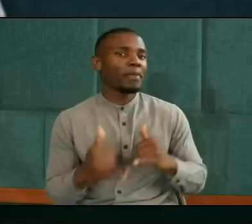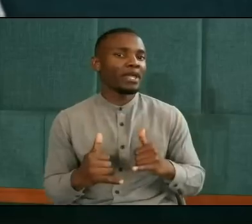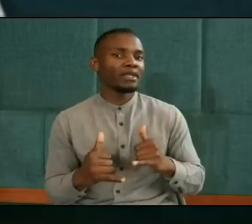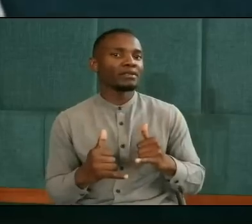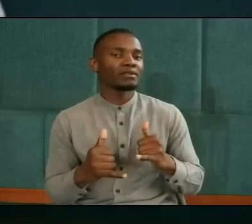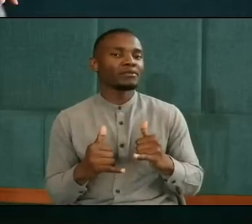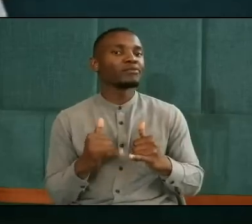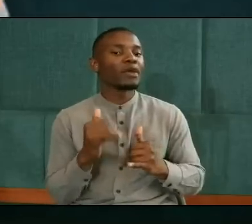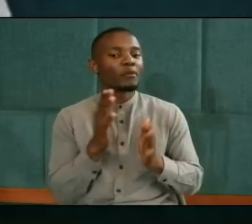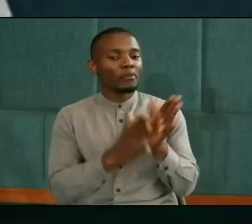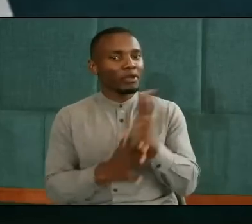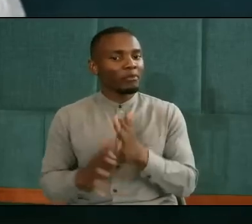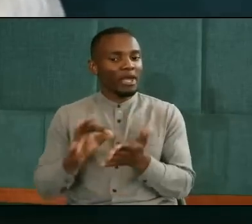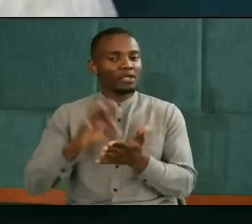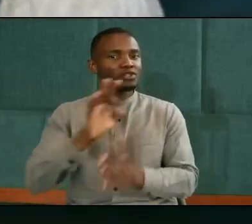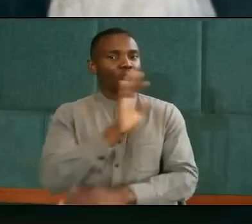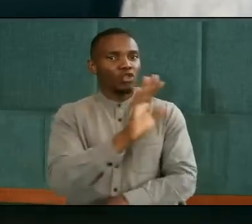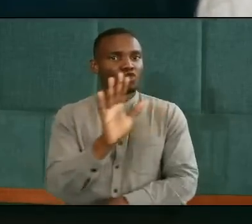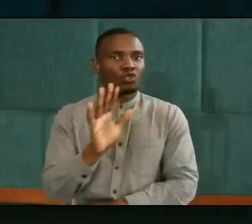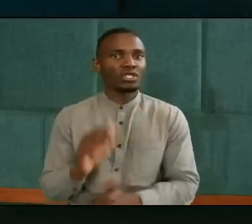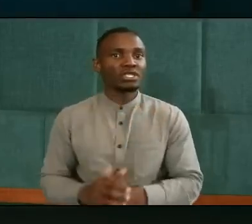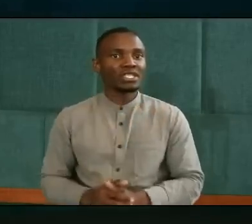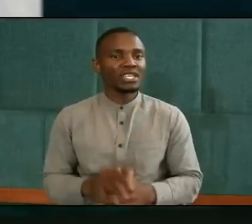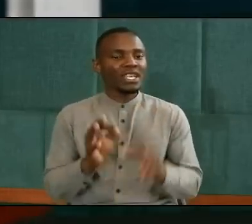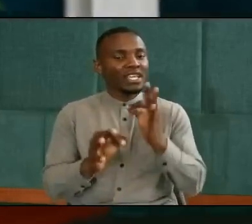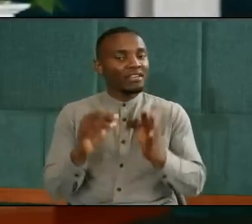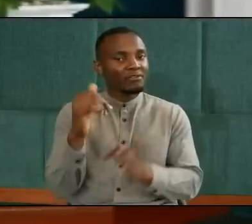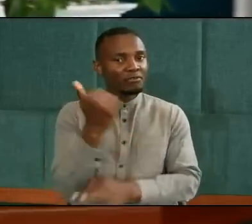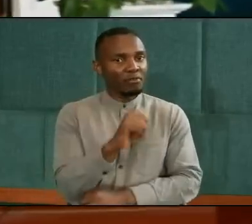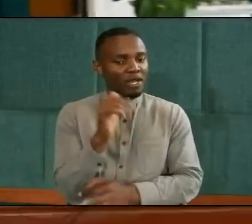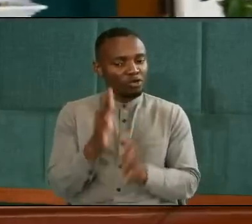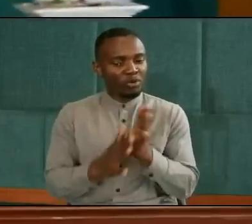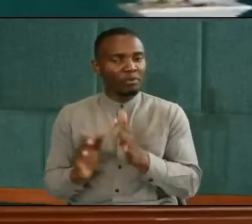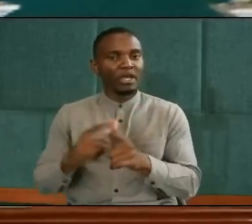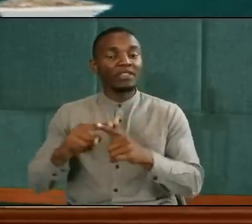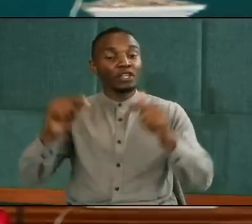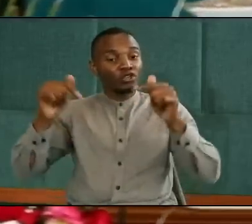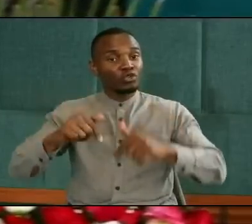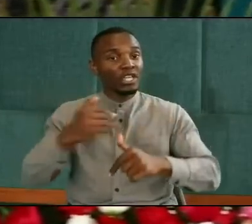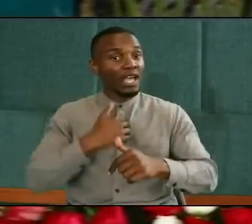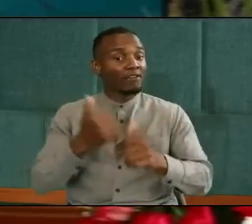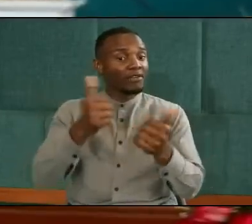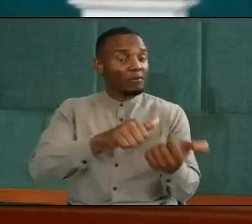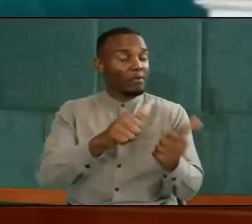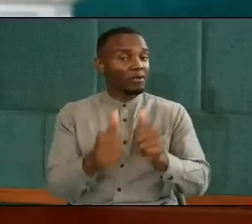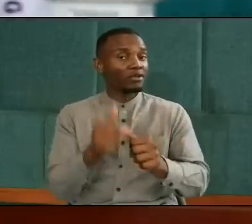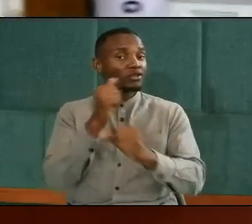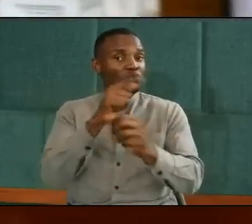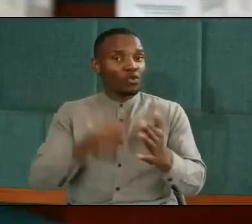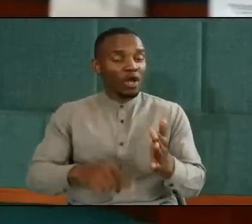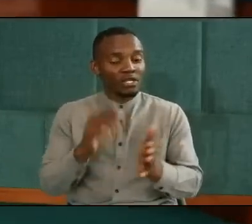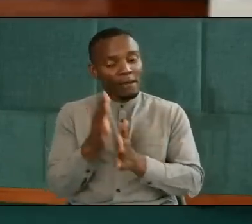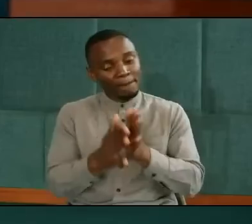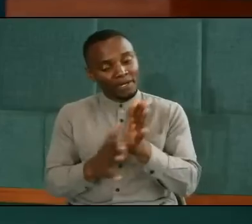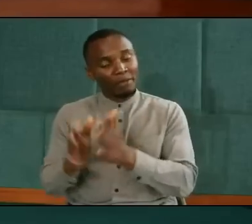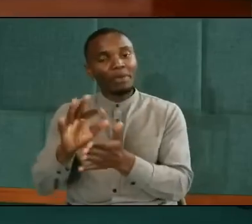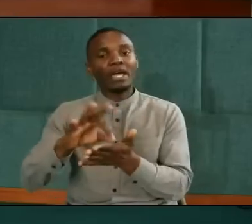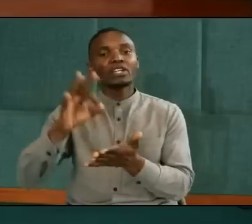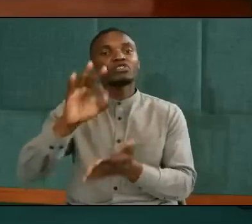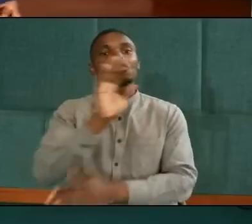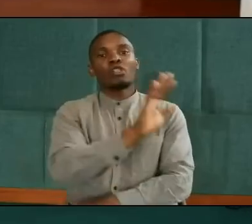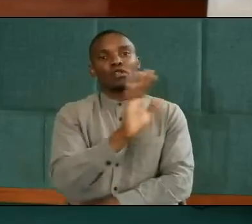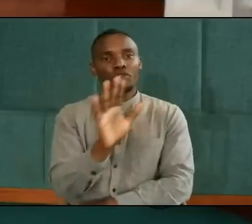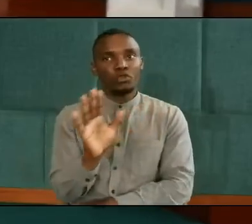soul ready. If you have not yet done so, today is a baptism. Get your soul